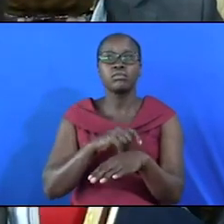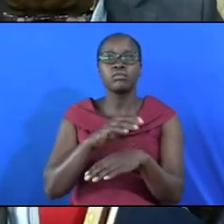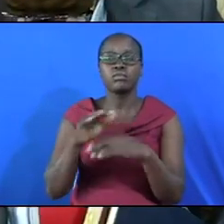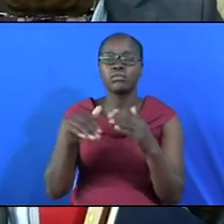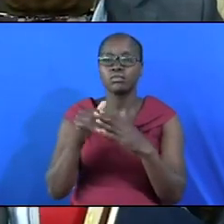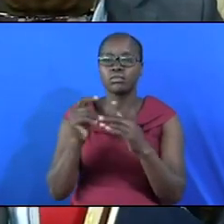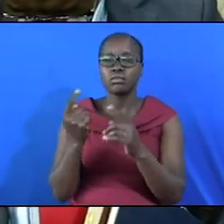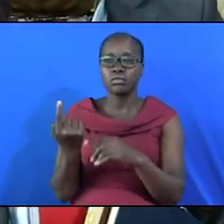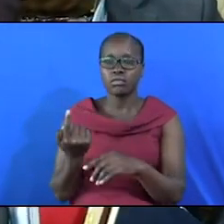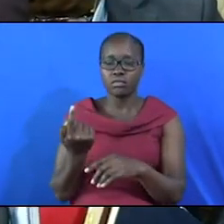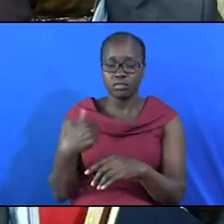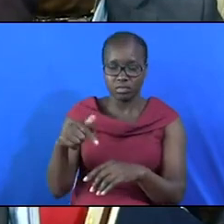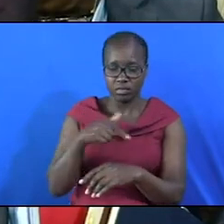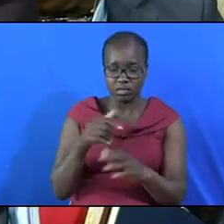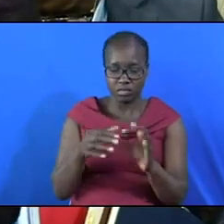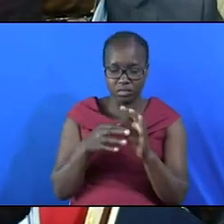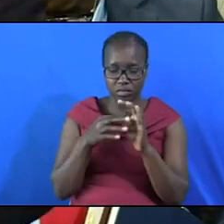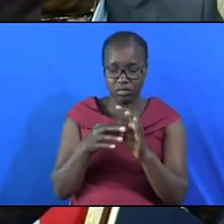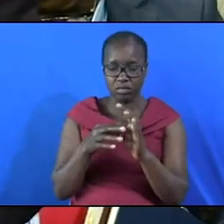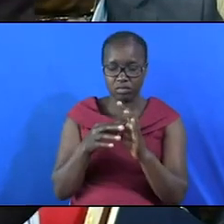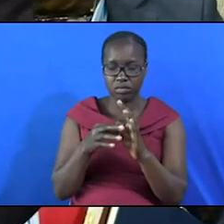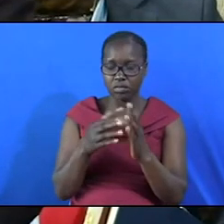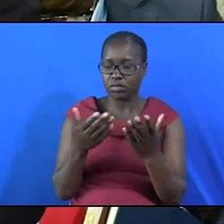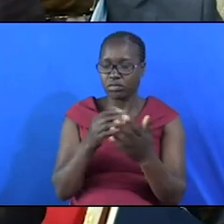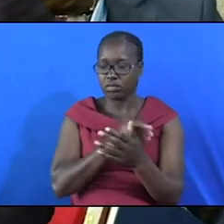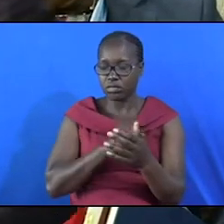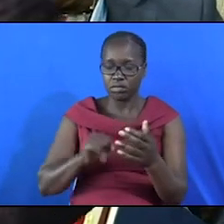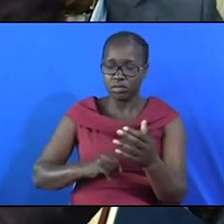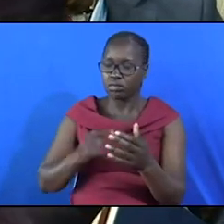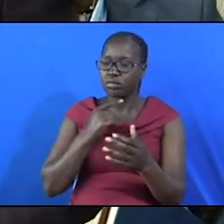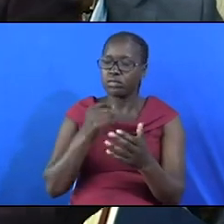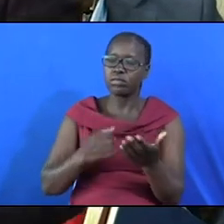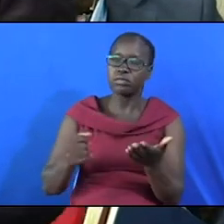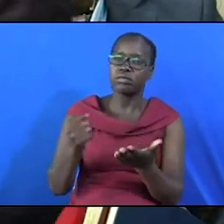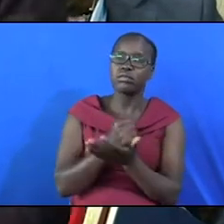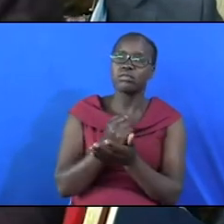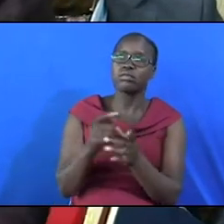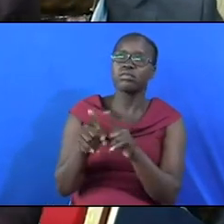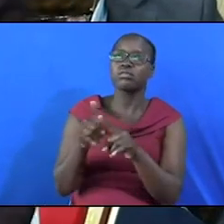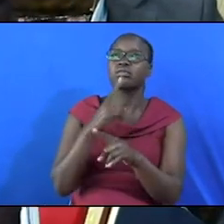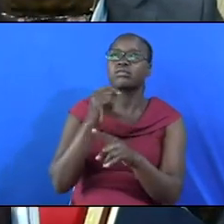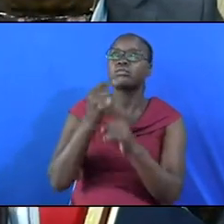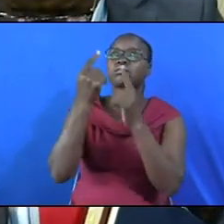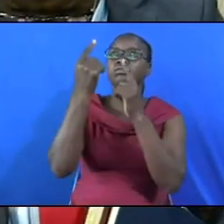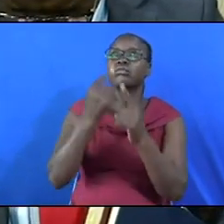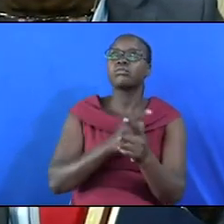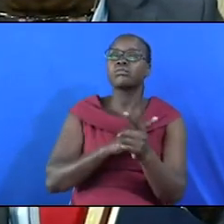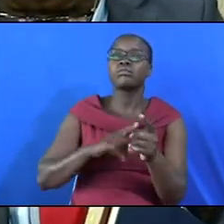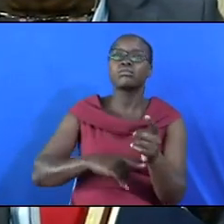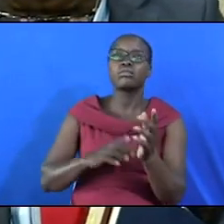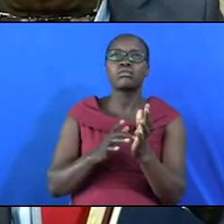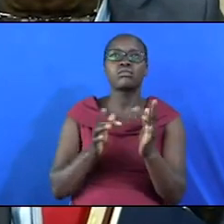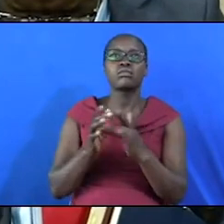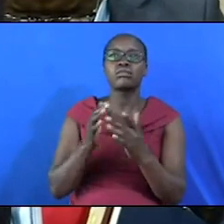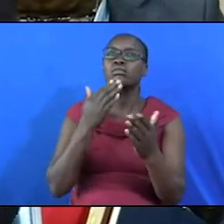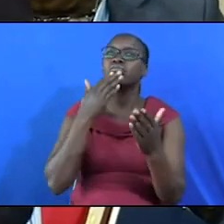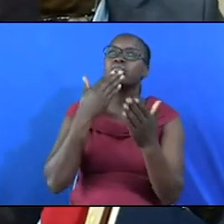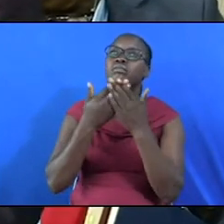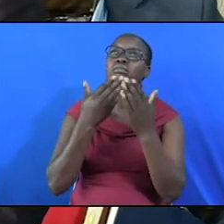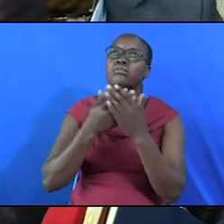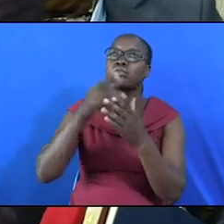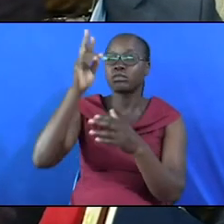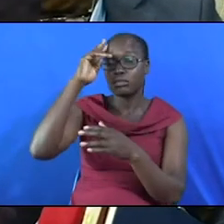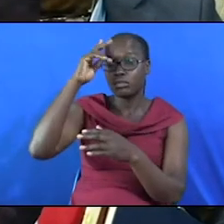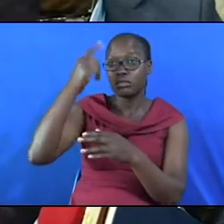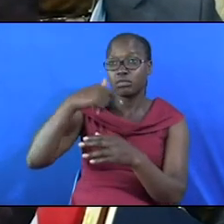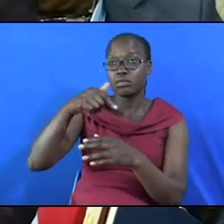all of us will be able to join the words of John by saying, Amen, even so, come, Lord Jesus. We thank you for reminding us